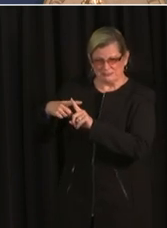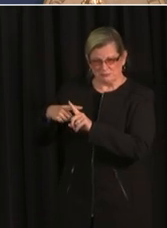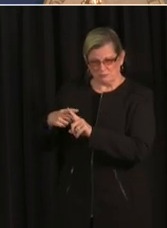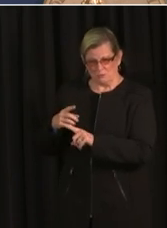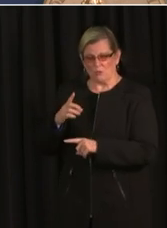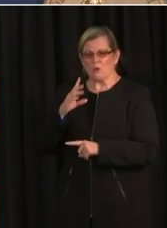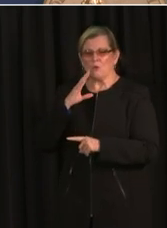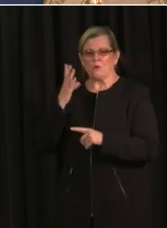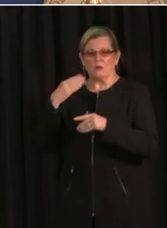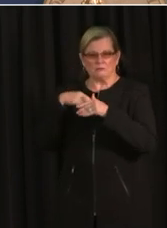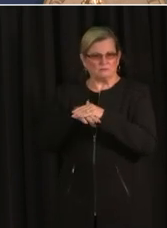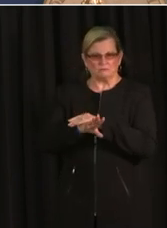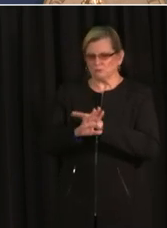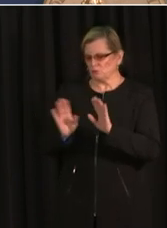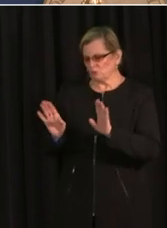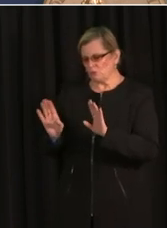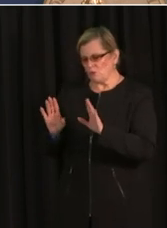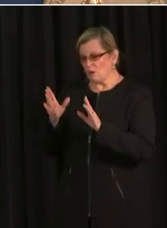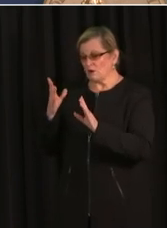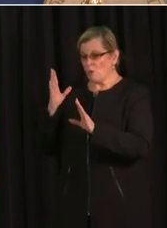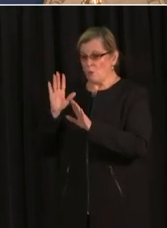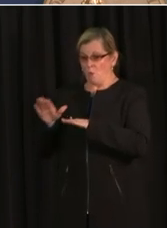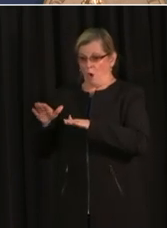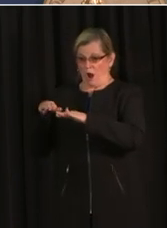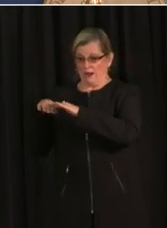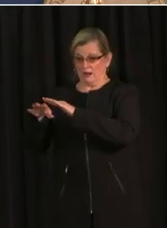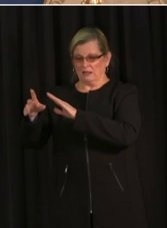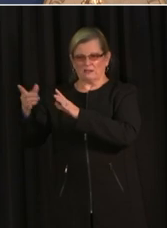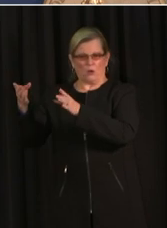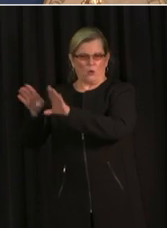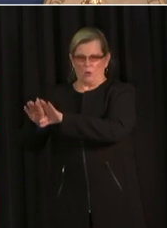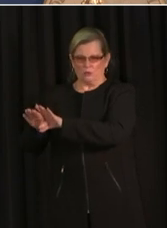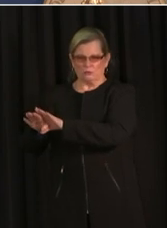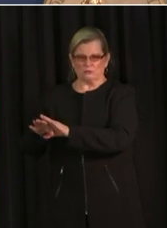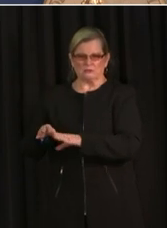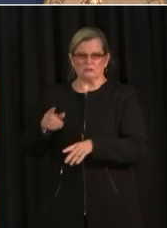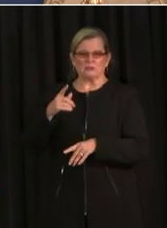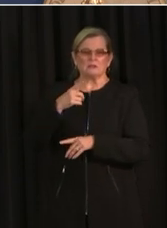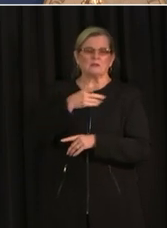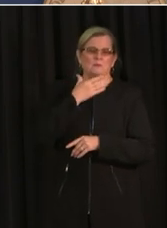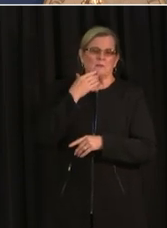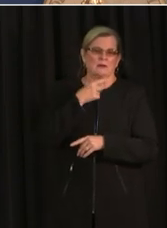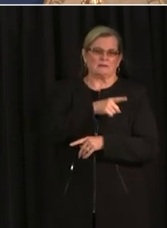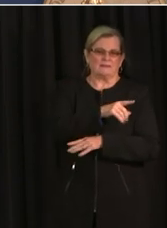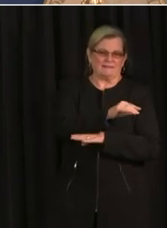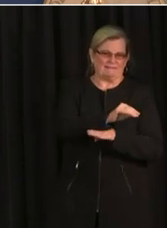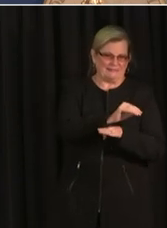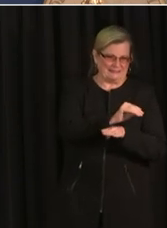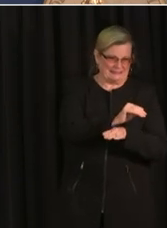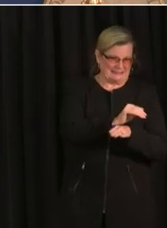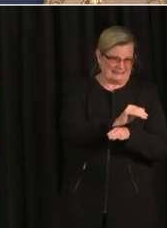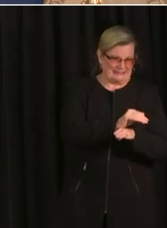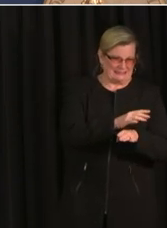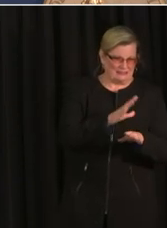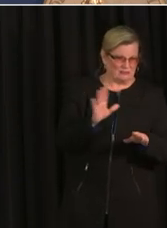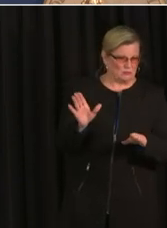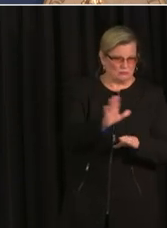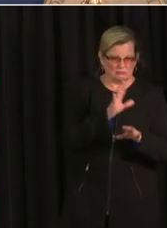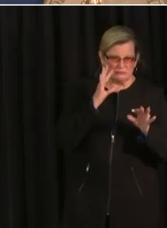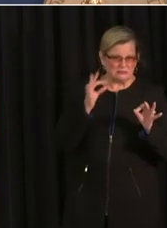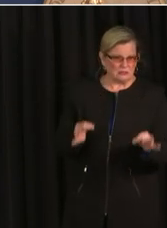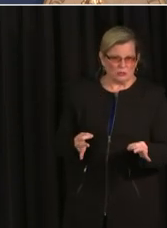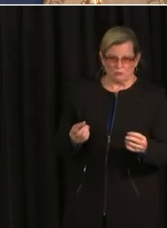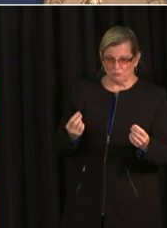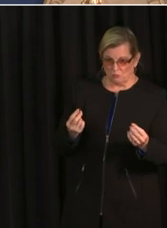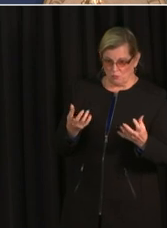And if there is inclement weather in the evening, firehouse testing site decisions will be made